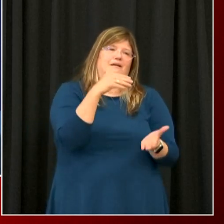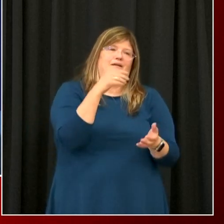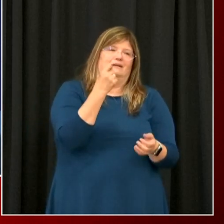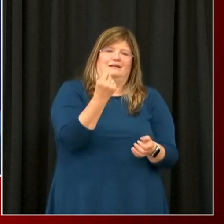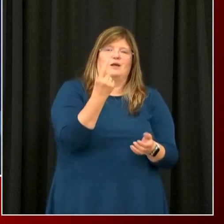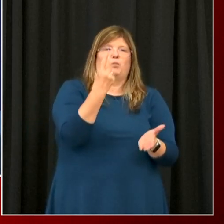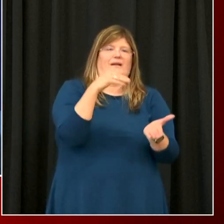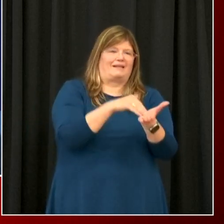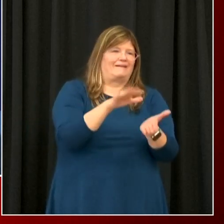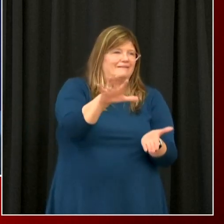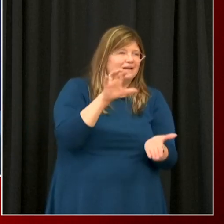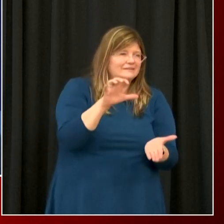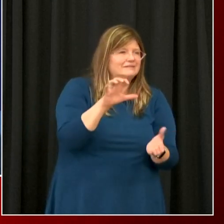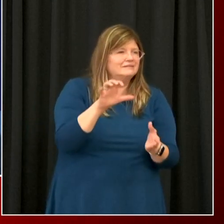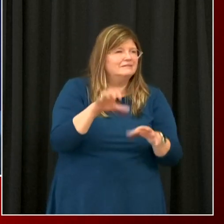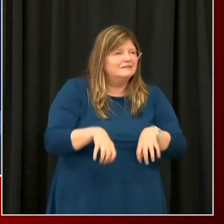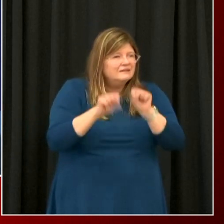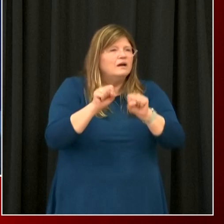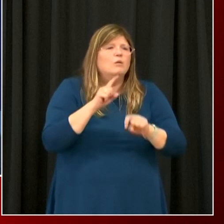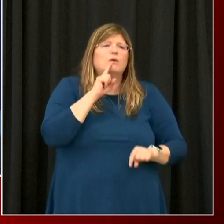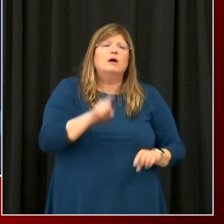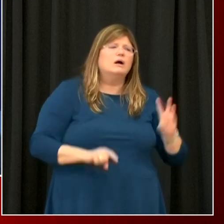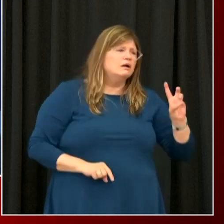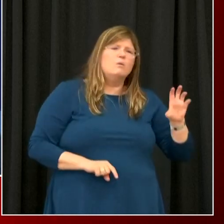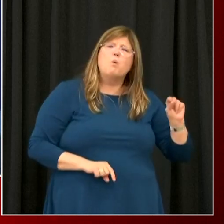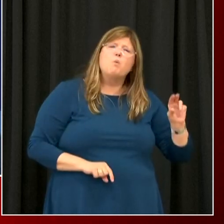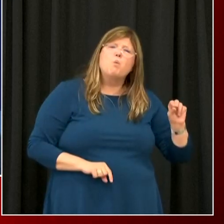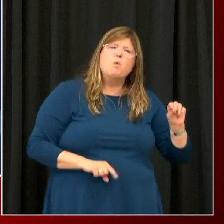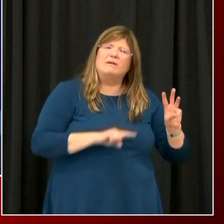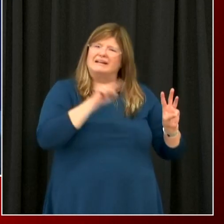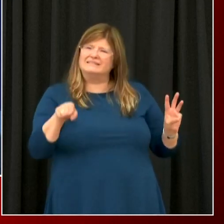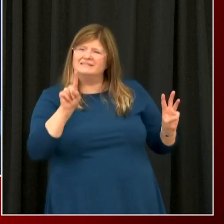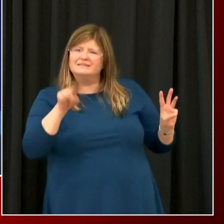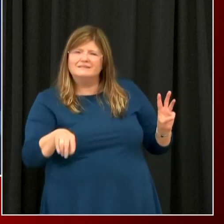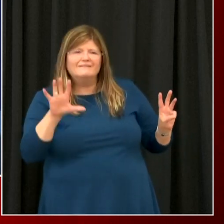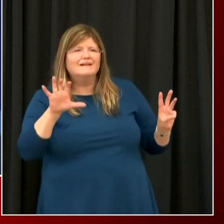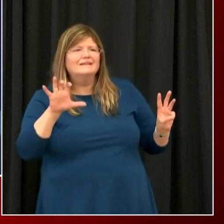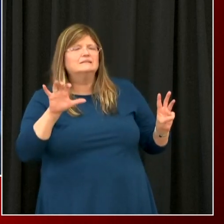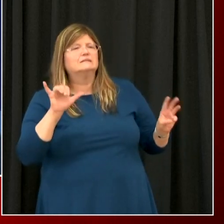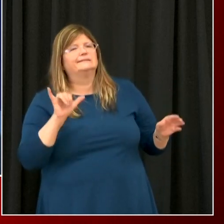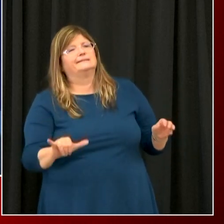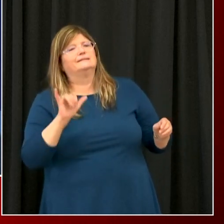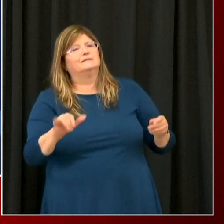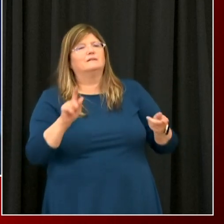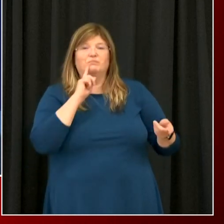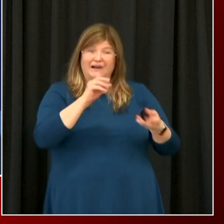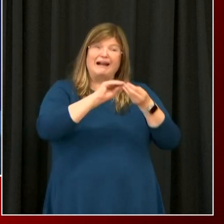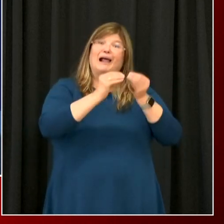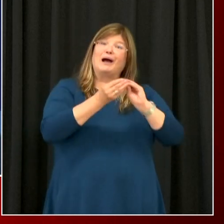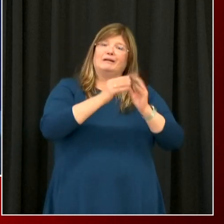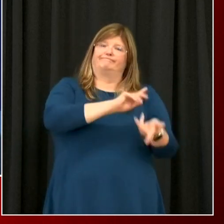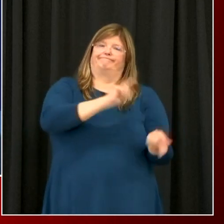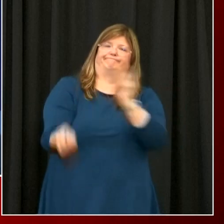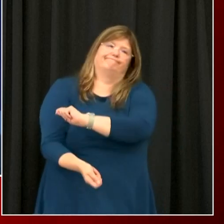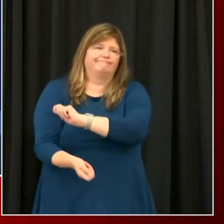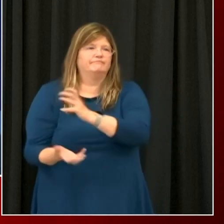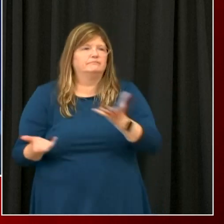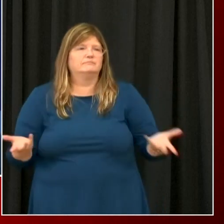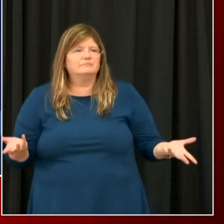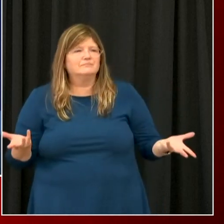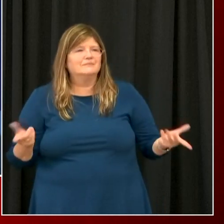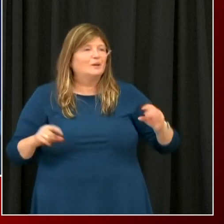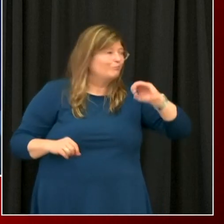the denominator changed, which in most cases will make the positivity rate that was previously calculated on that date